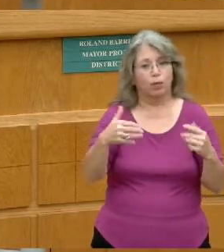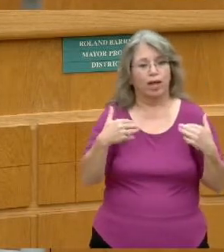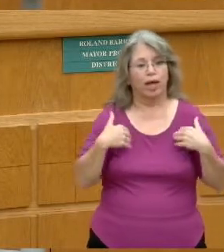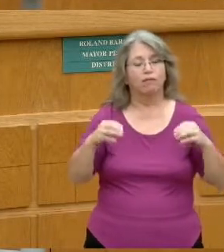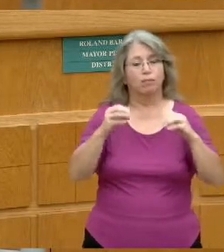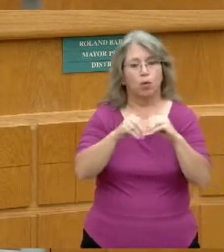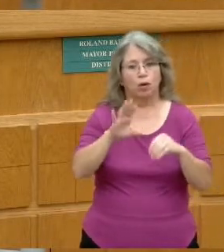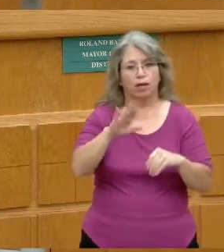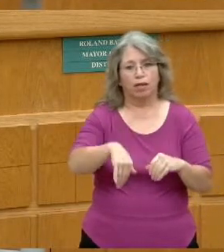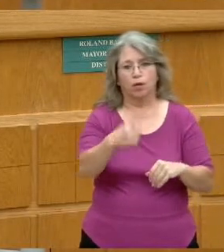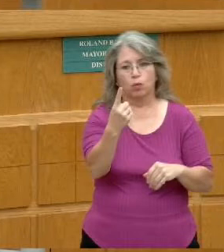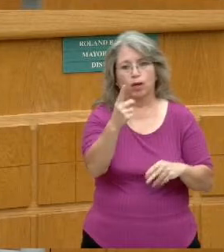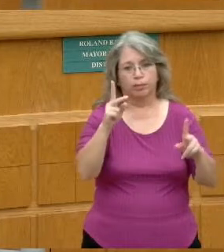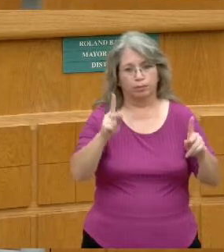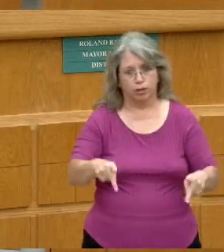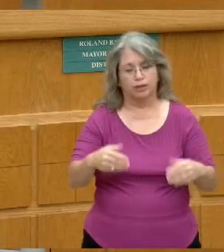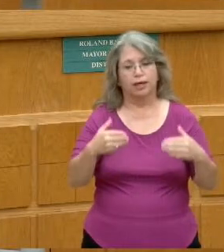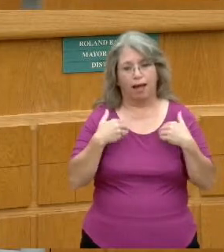that's something to consider.